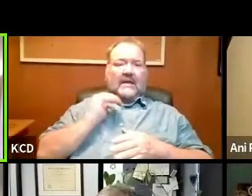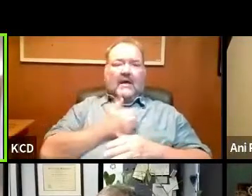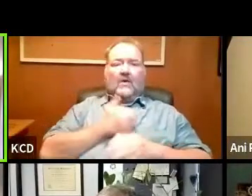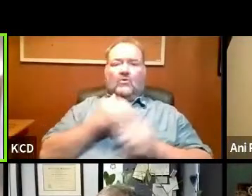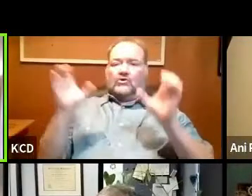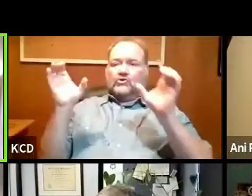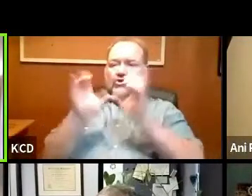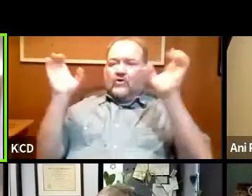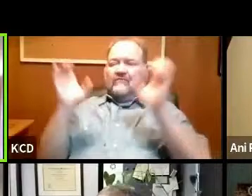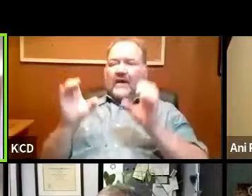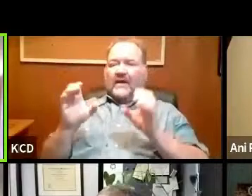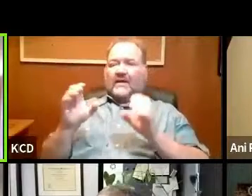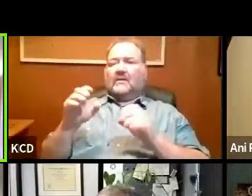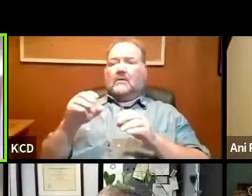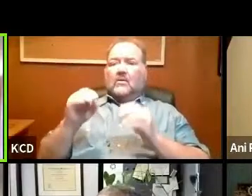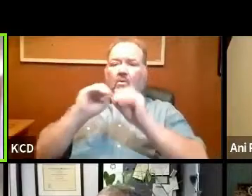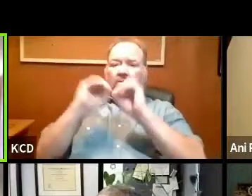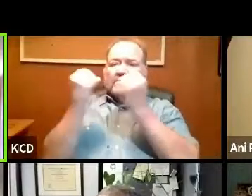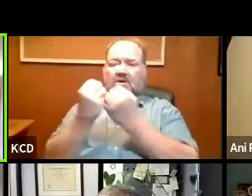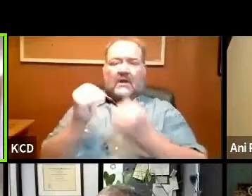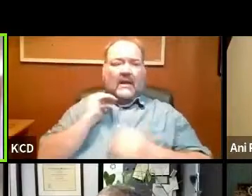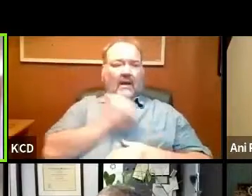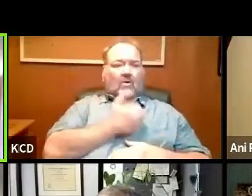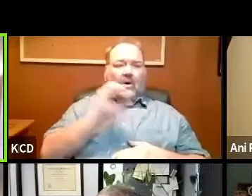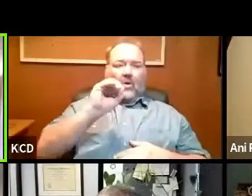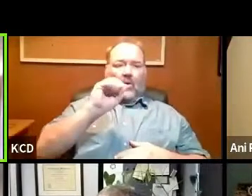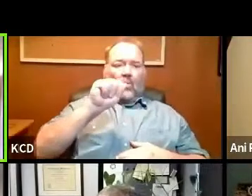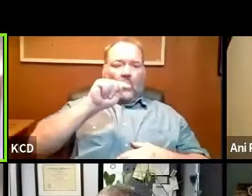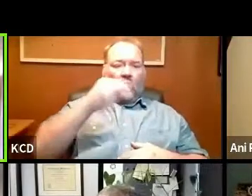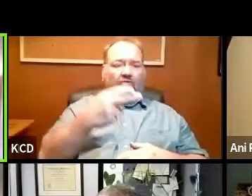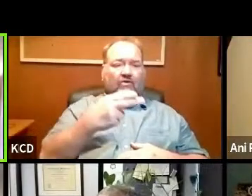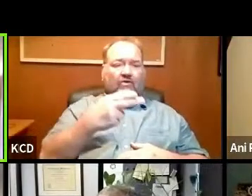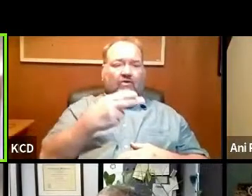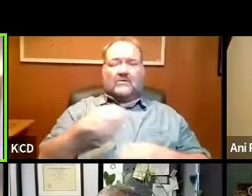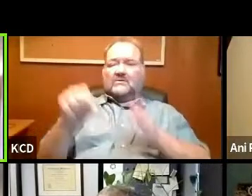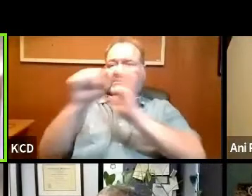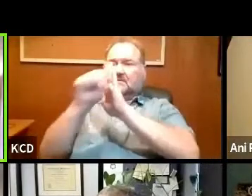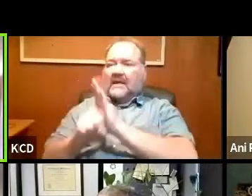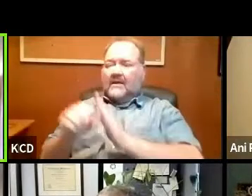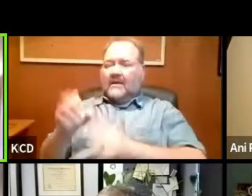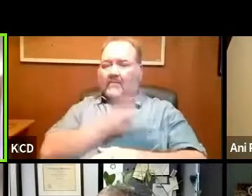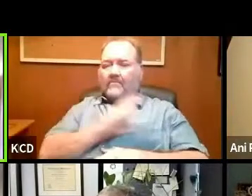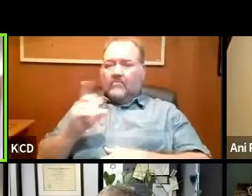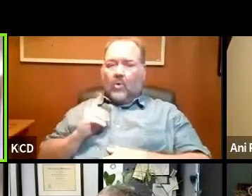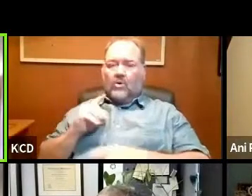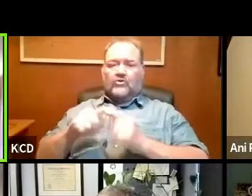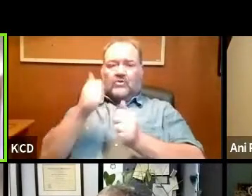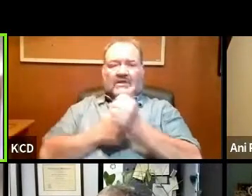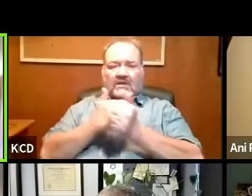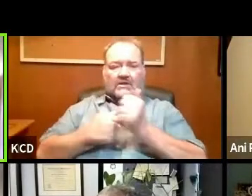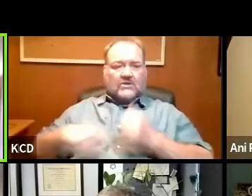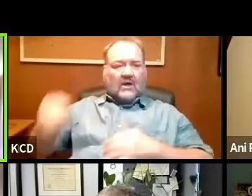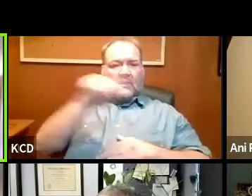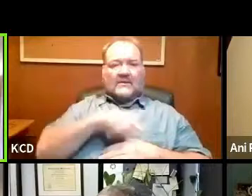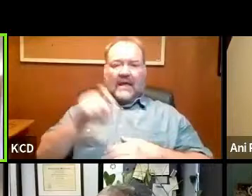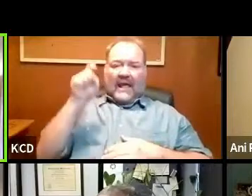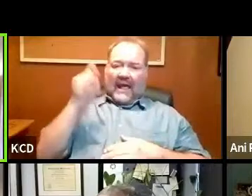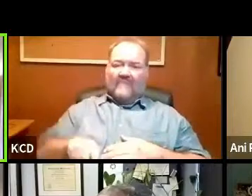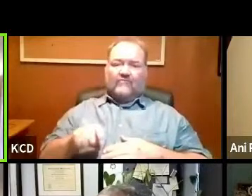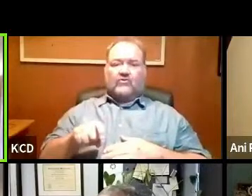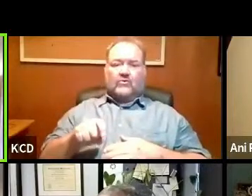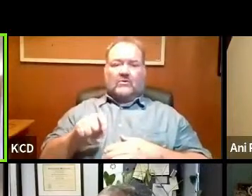certifying bodies, our oaths. The state boards to which each of us, have